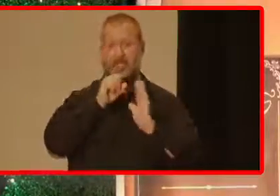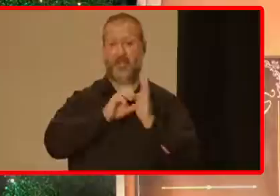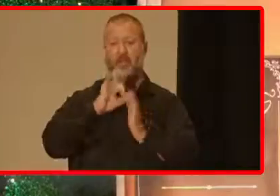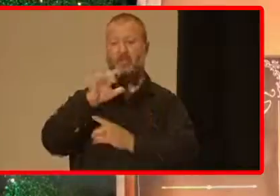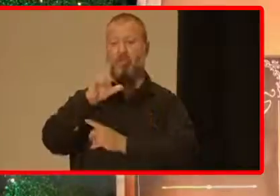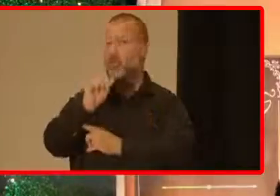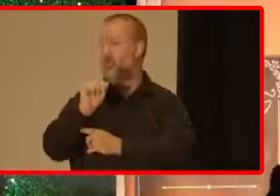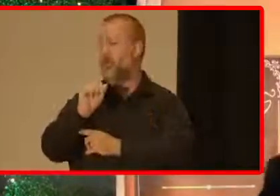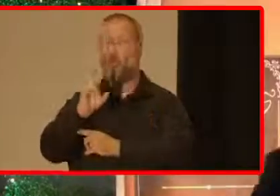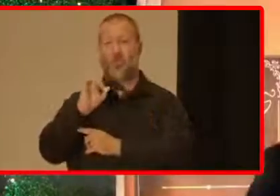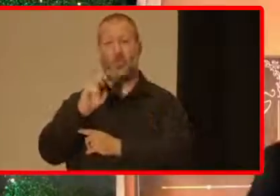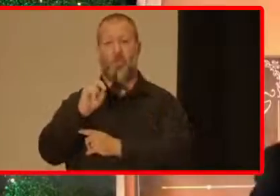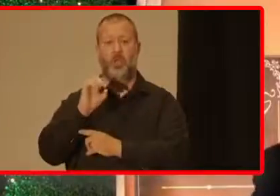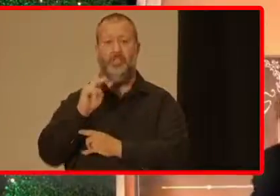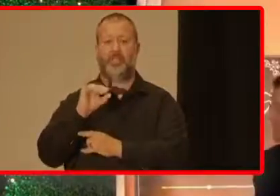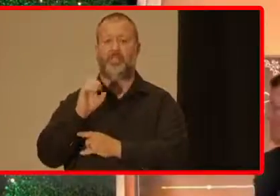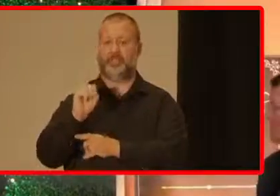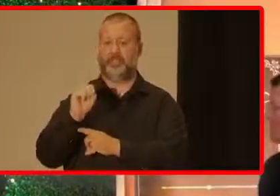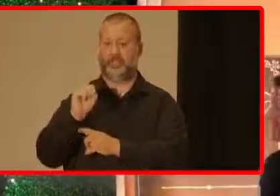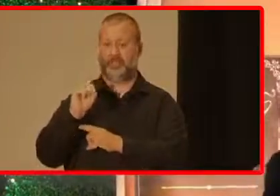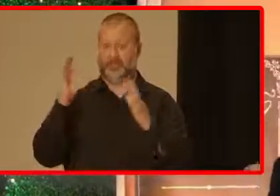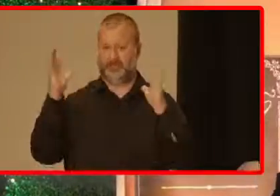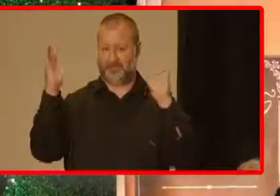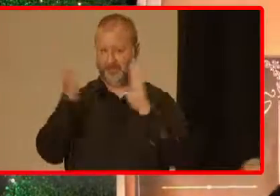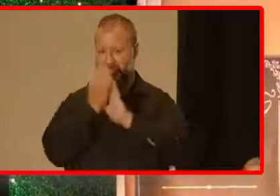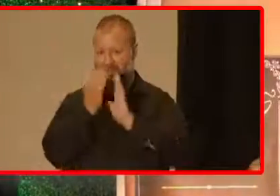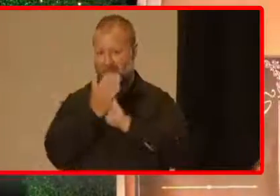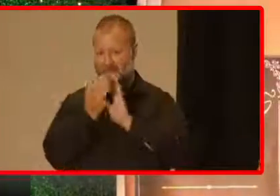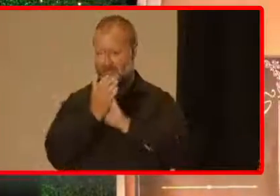Florida, Governor Ron DeSantis.